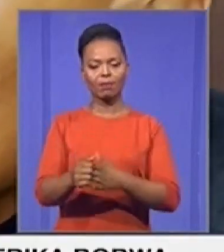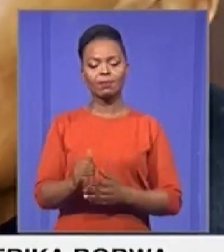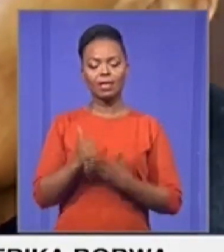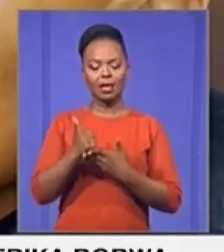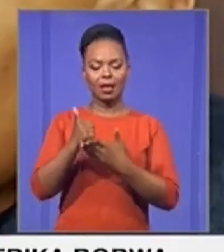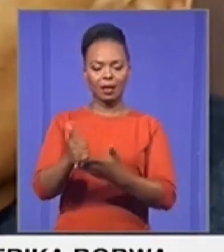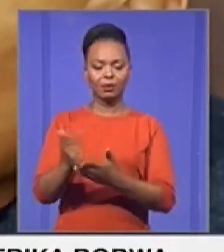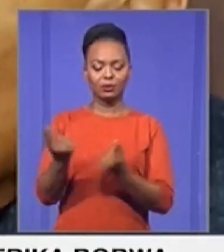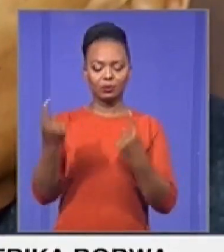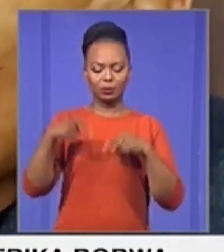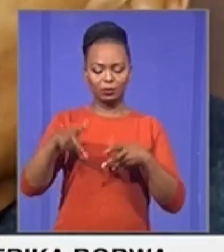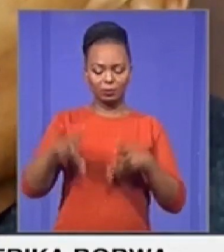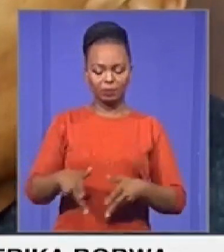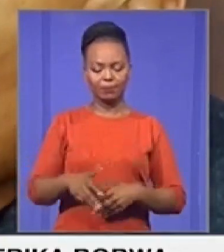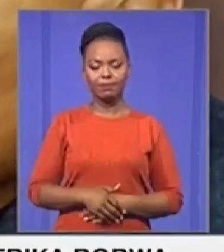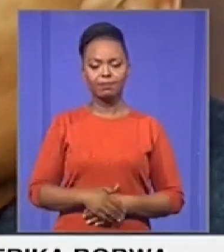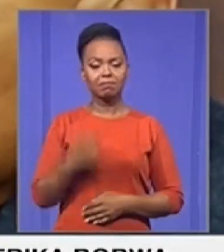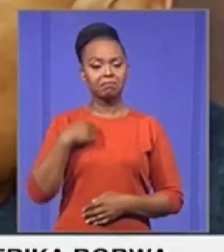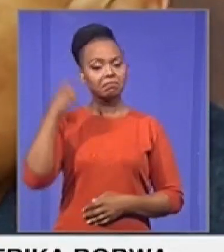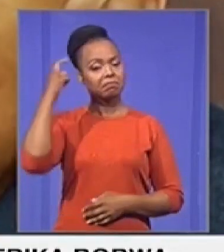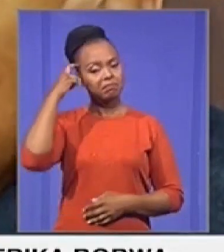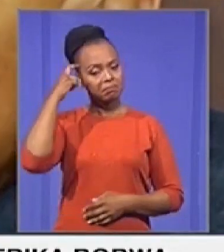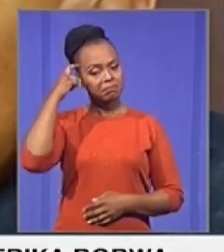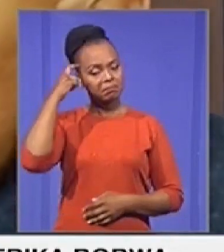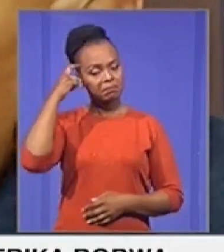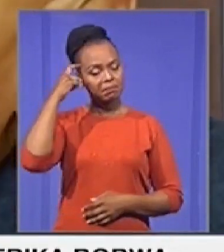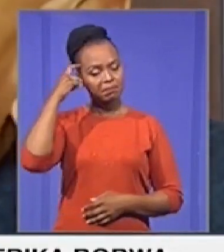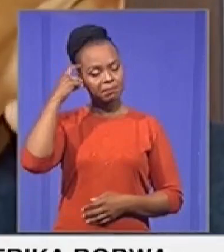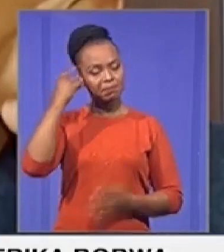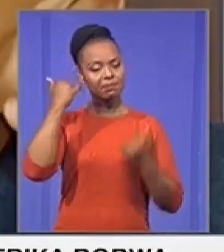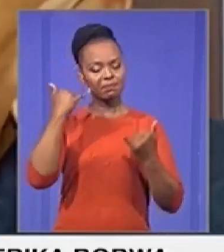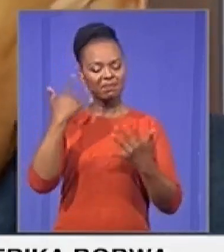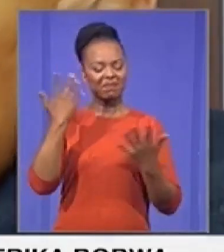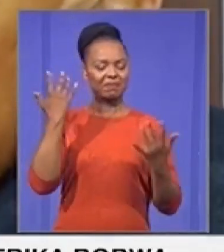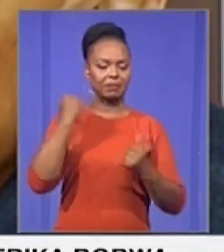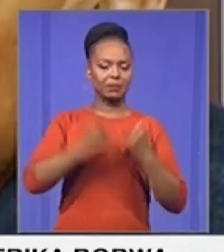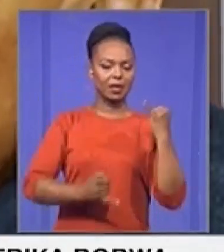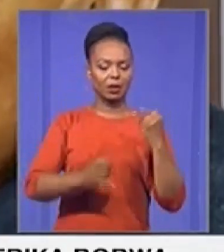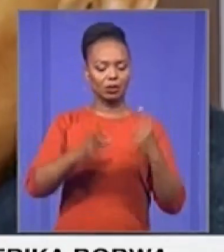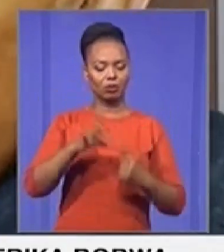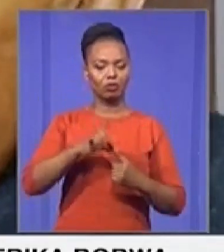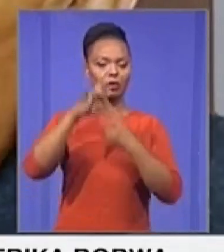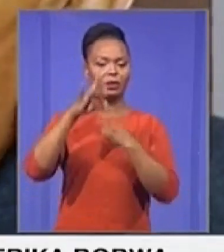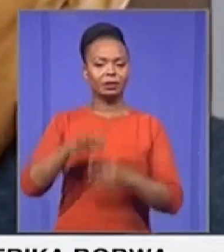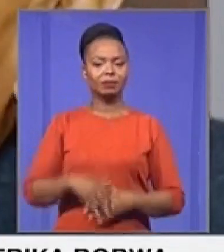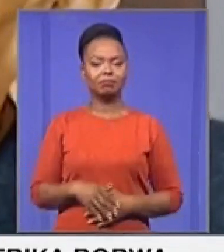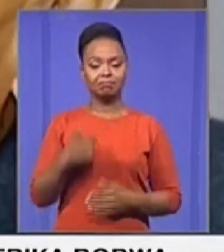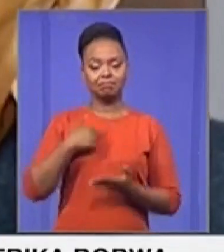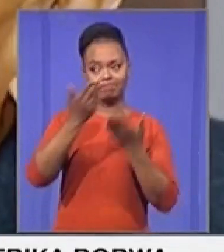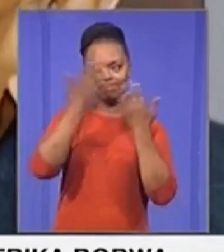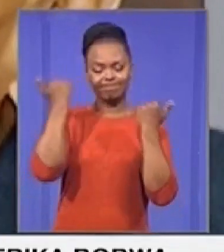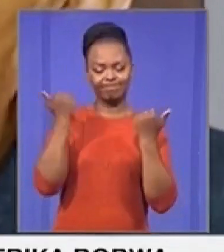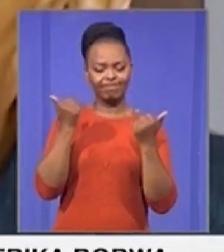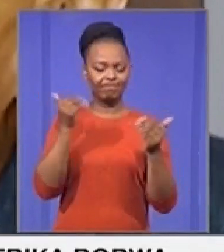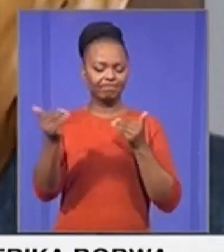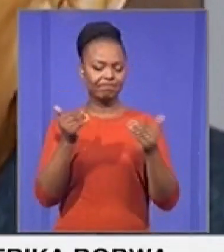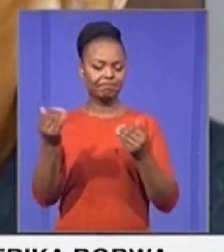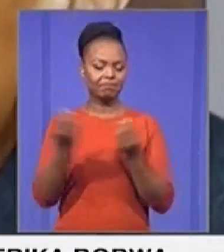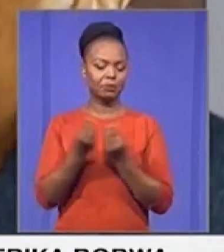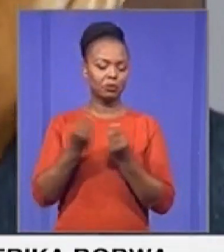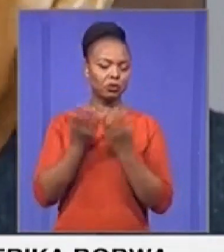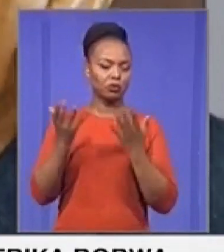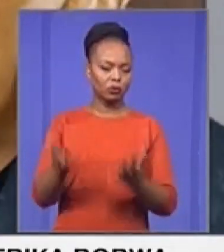And I thought that they had made the wrong choice. I said, I don't know how to handle anything that